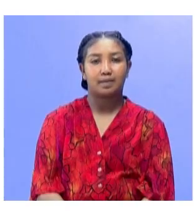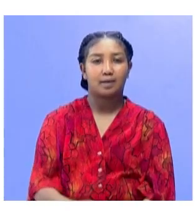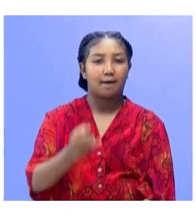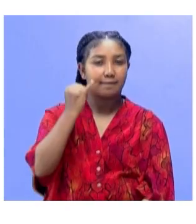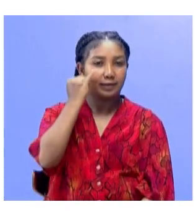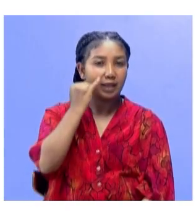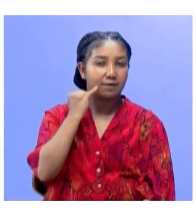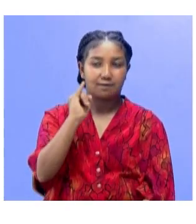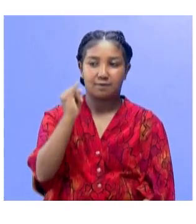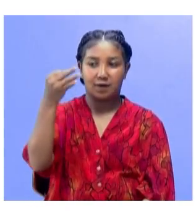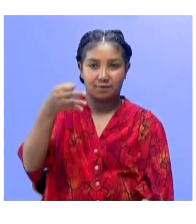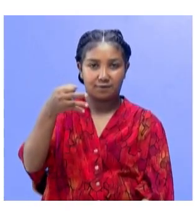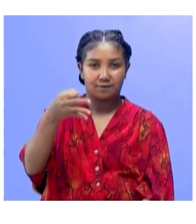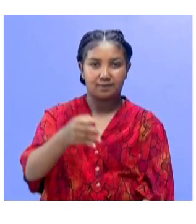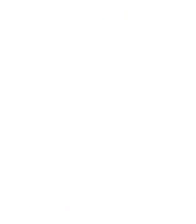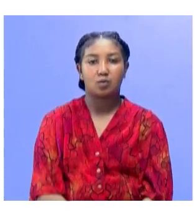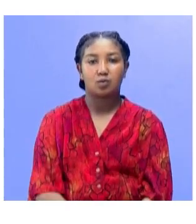if